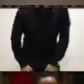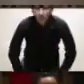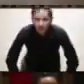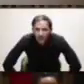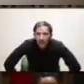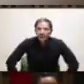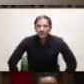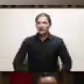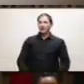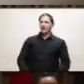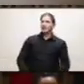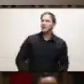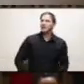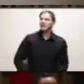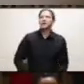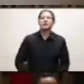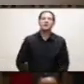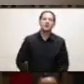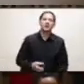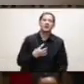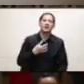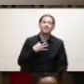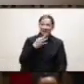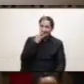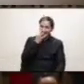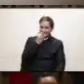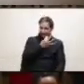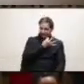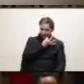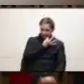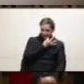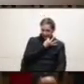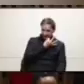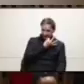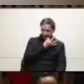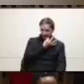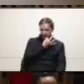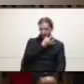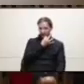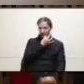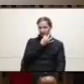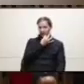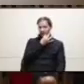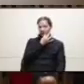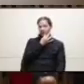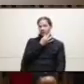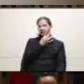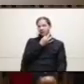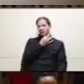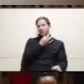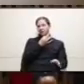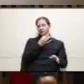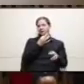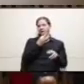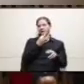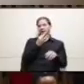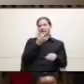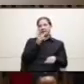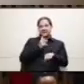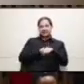Honorable Chair, I indicated that the disciplinary hearing, the